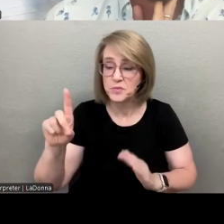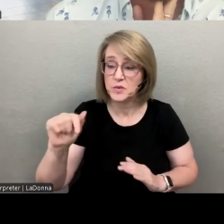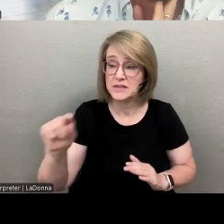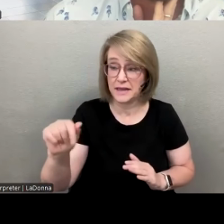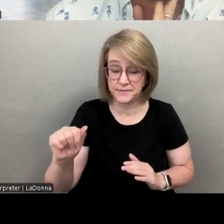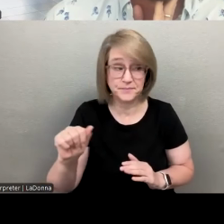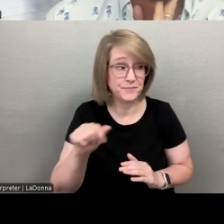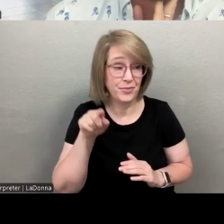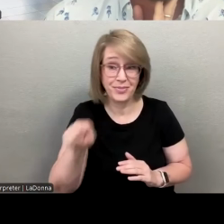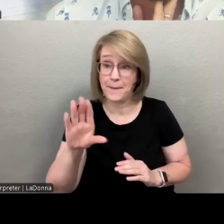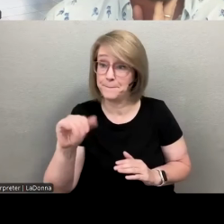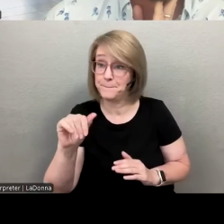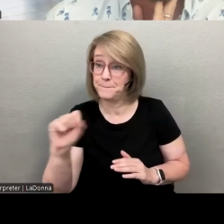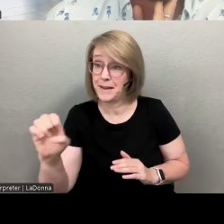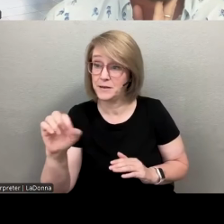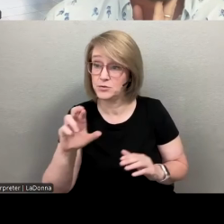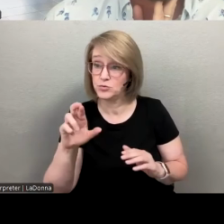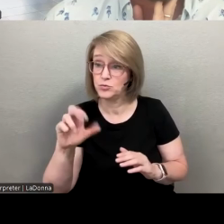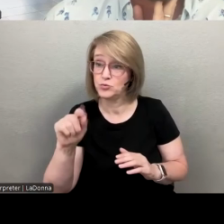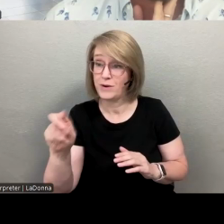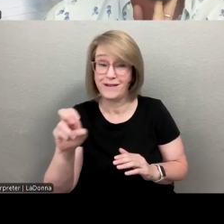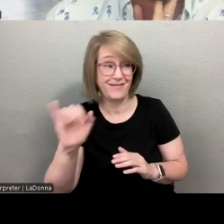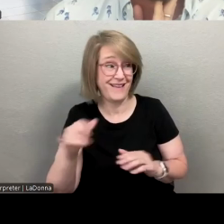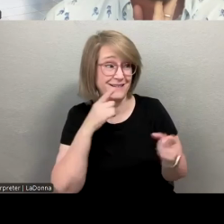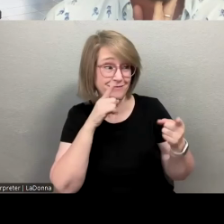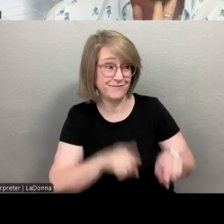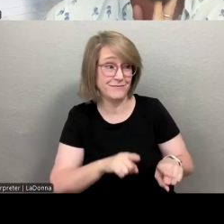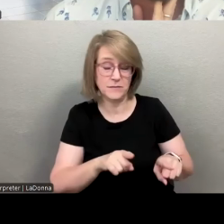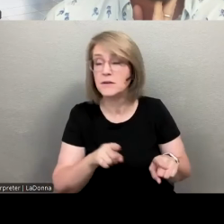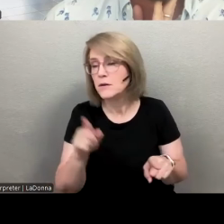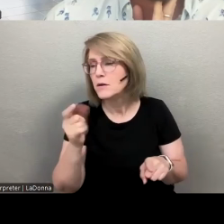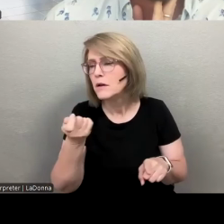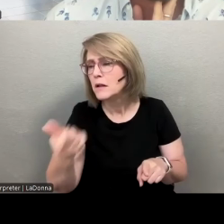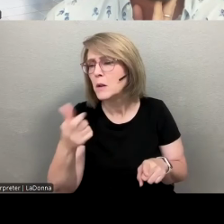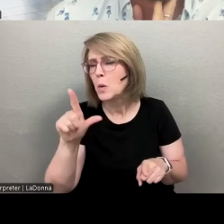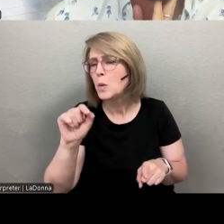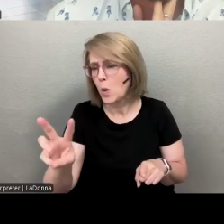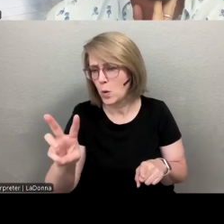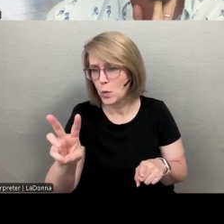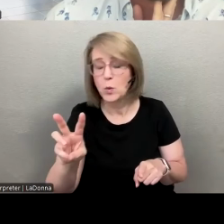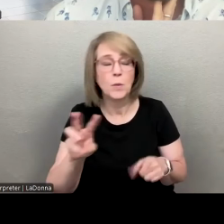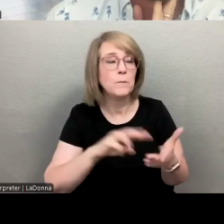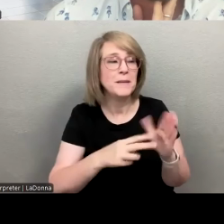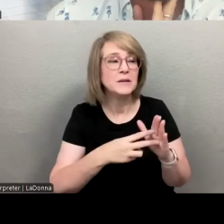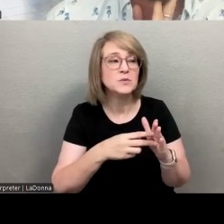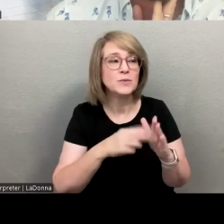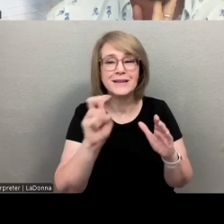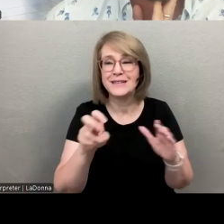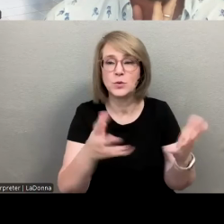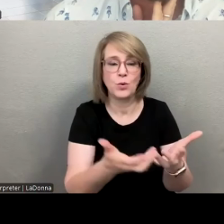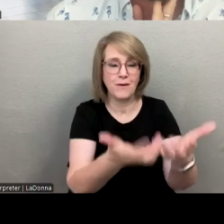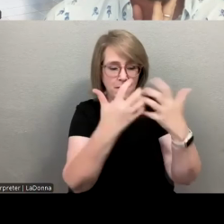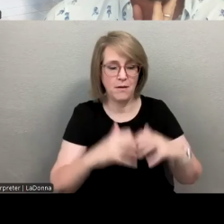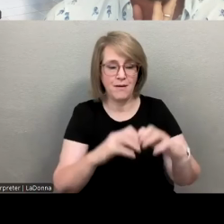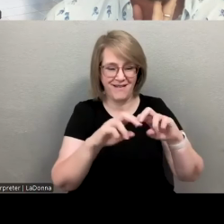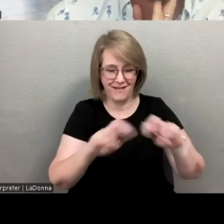of that actually occurring is fairly low. And so we're looking at a subset of conversations. And the thing that a tool like this